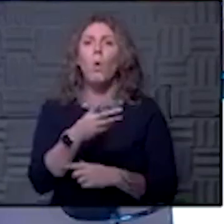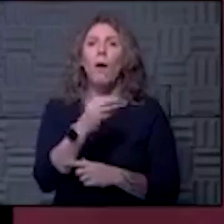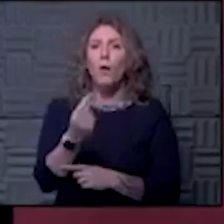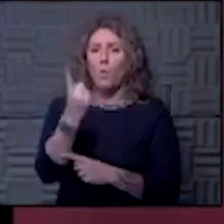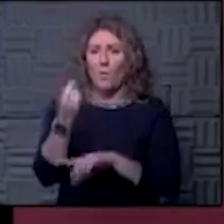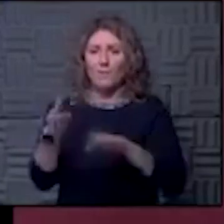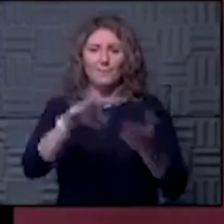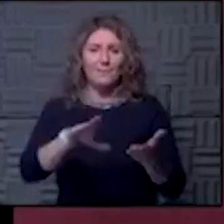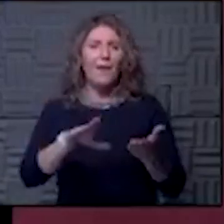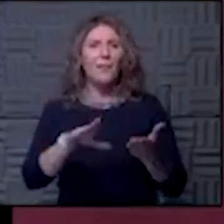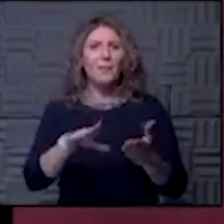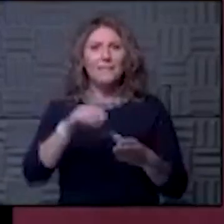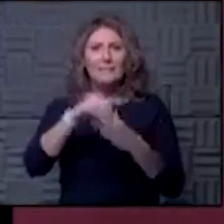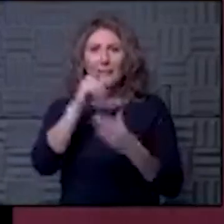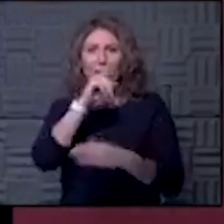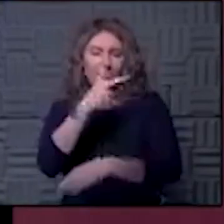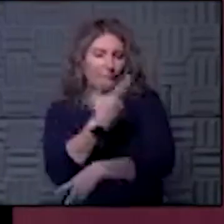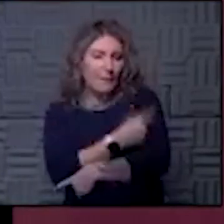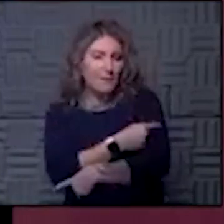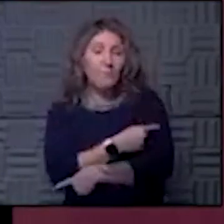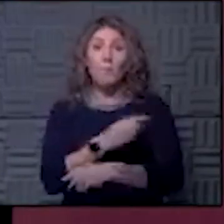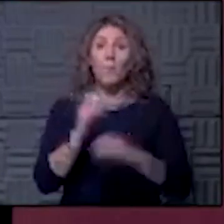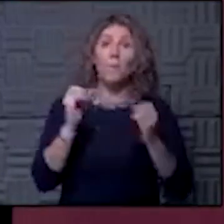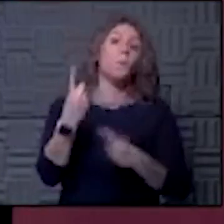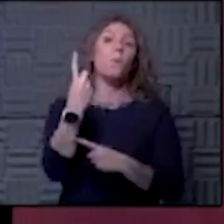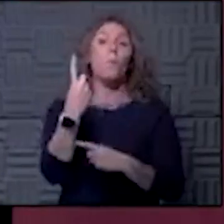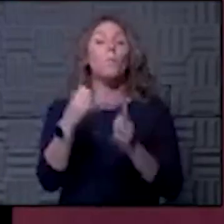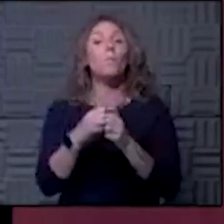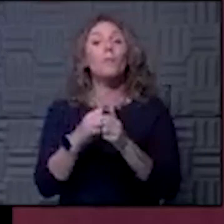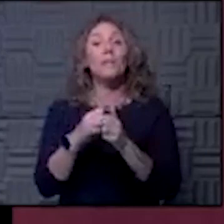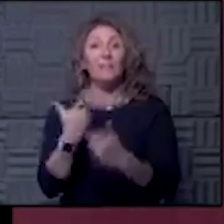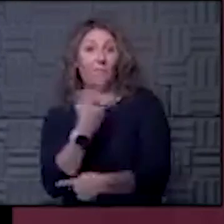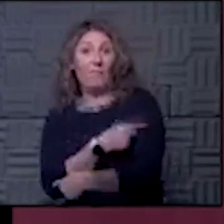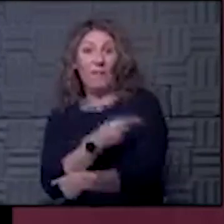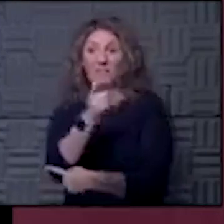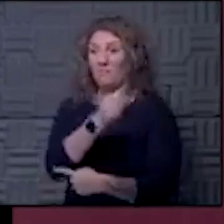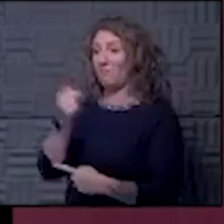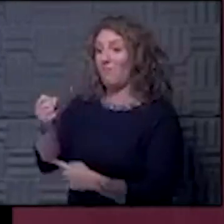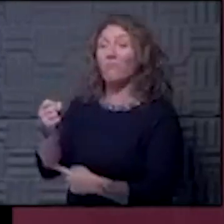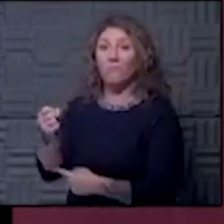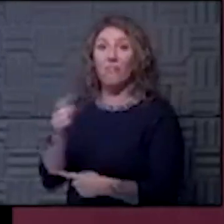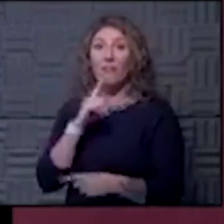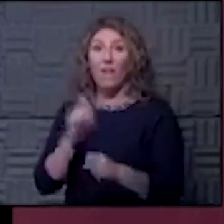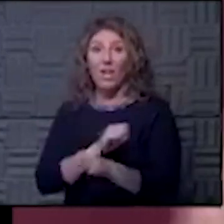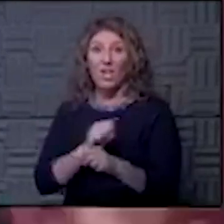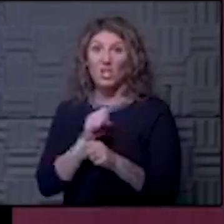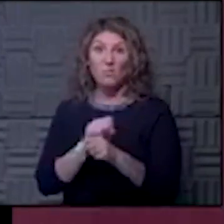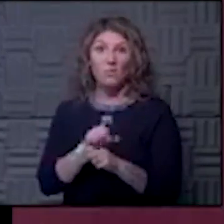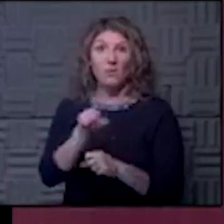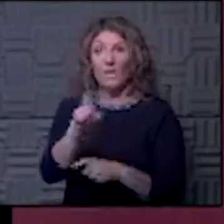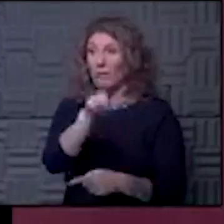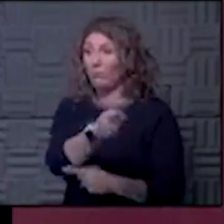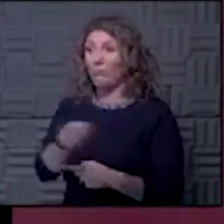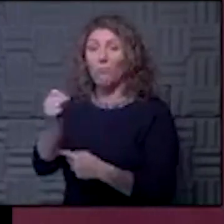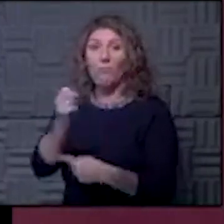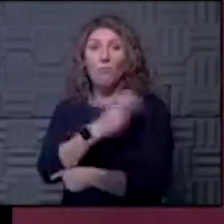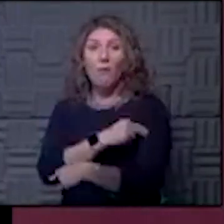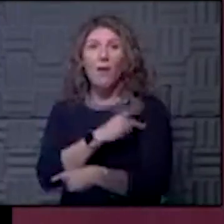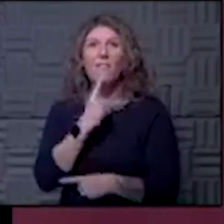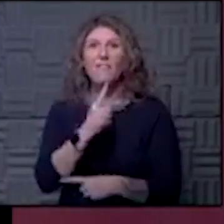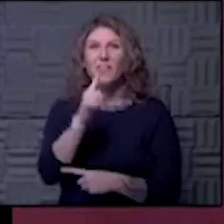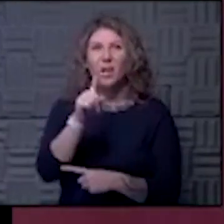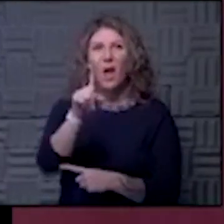Nobody who got the vaccine had to be hospitalized. And when you look at the number of people and the opportunities there, I think there are actually 160